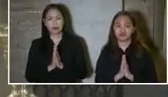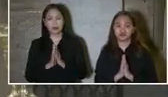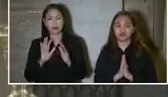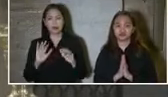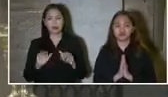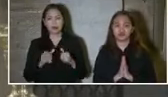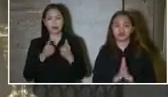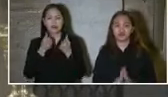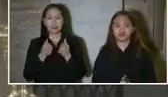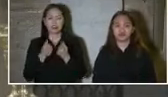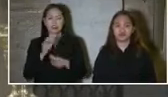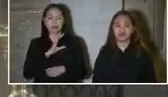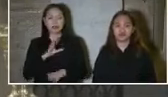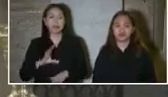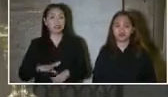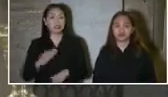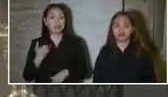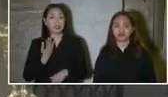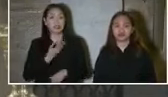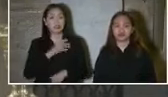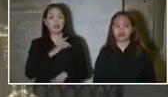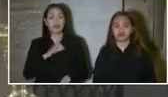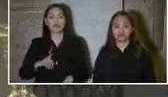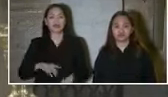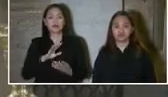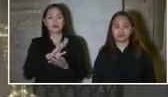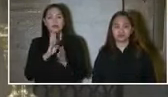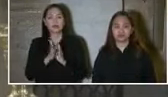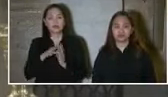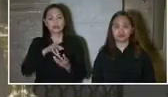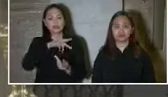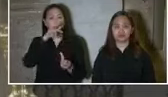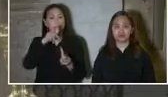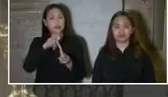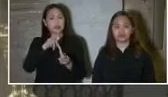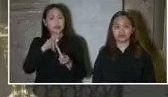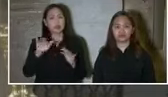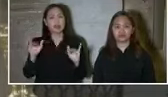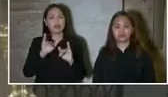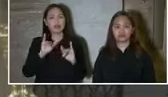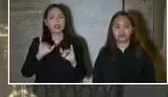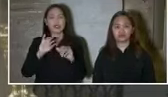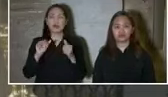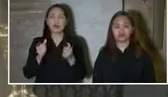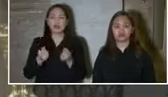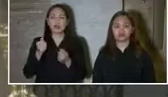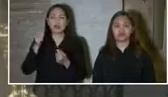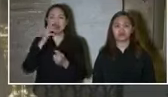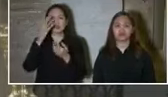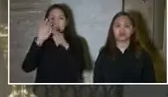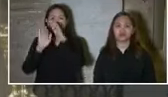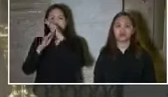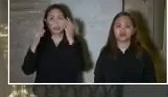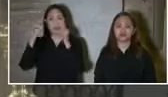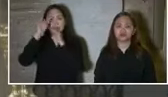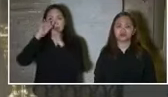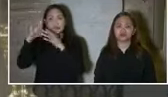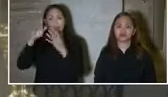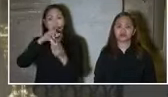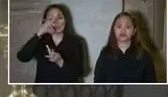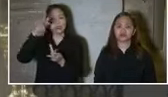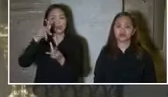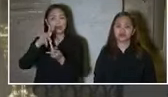Challenged by Christ our Lord to be perfect just as your Heavenly Father is perfect, we